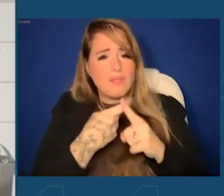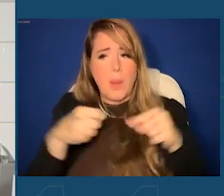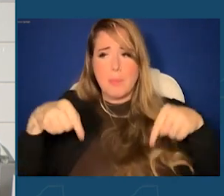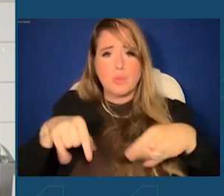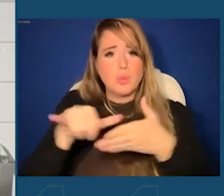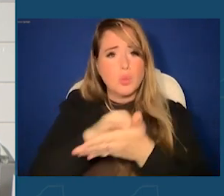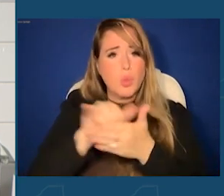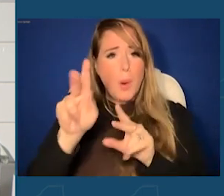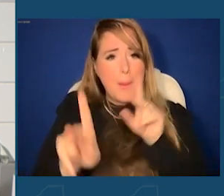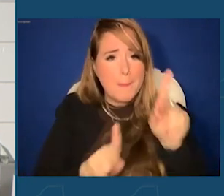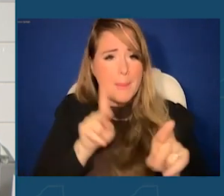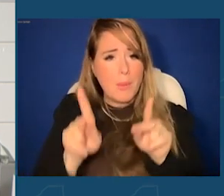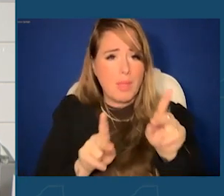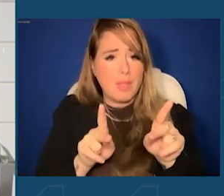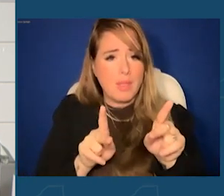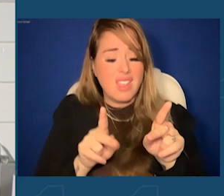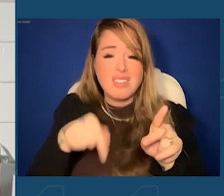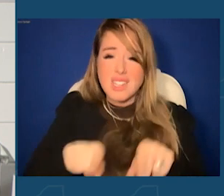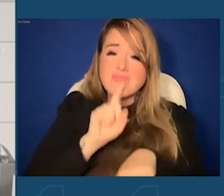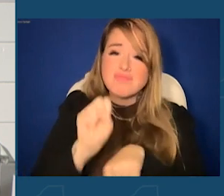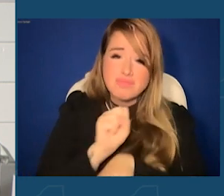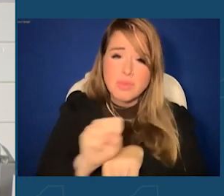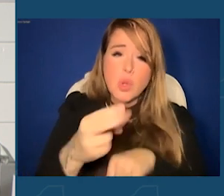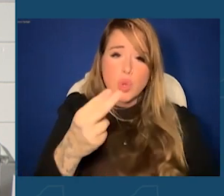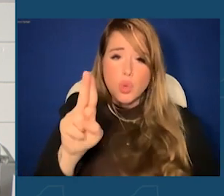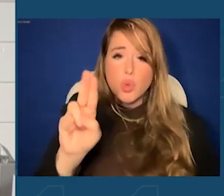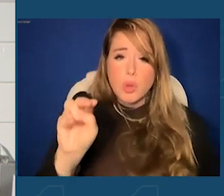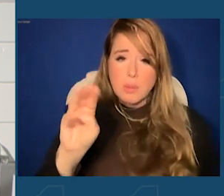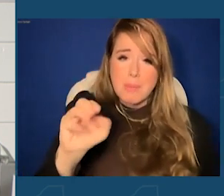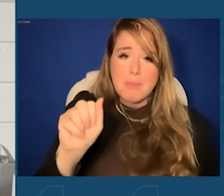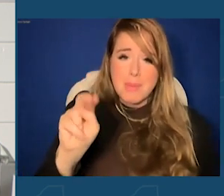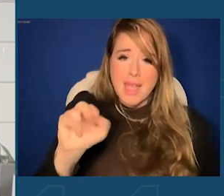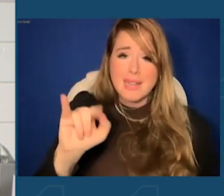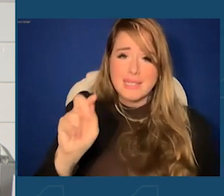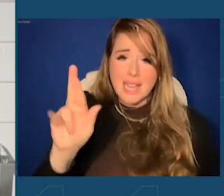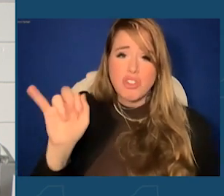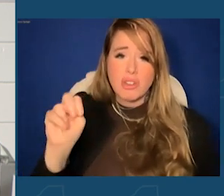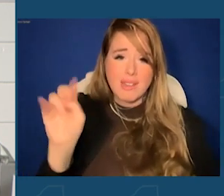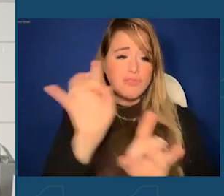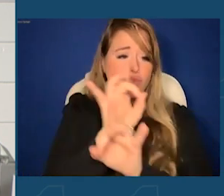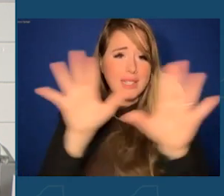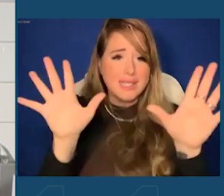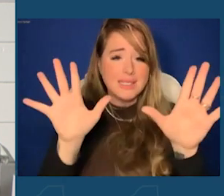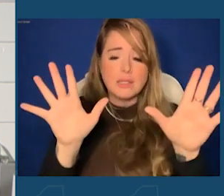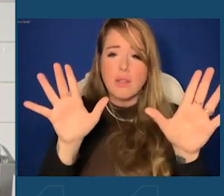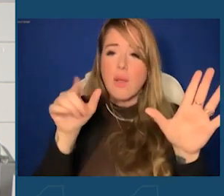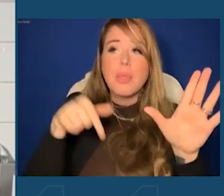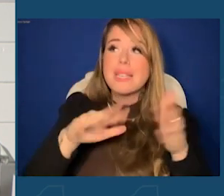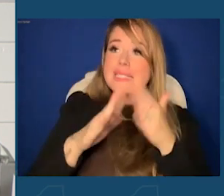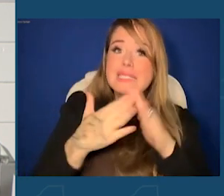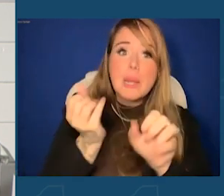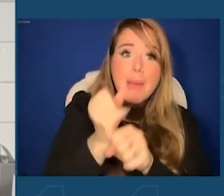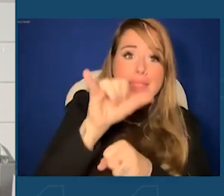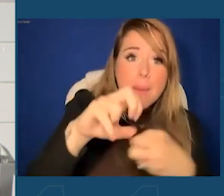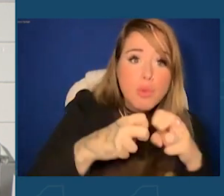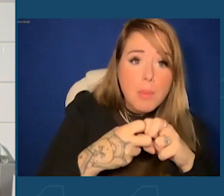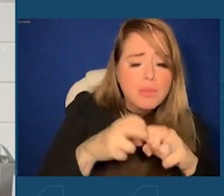a humanitarian crisis, not created by this city, not created by this state, but it doesn't matter.